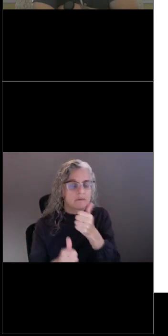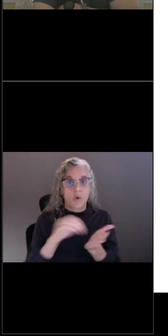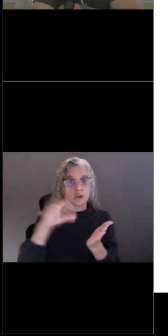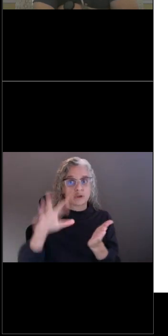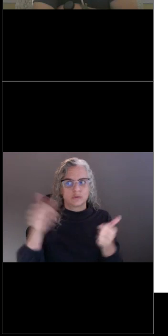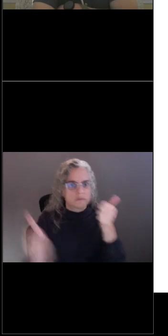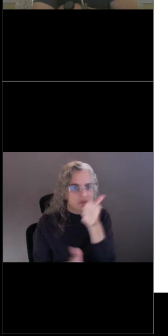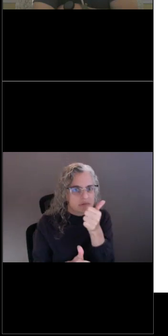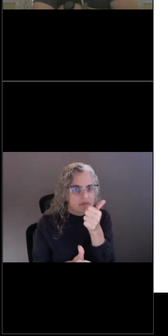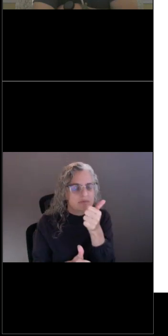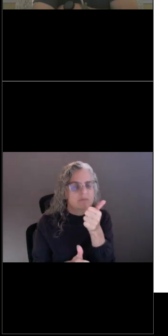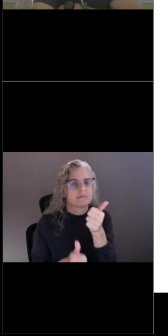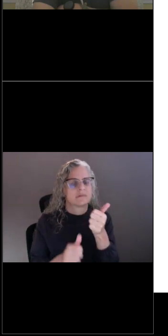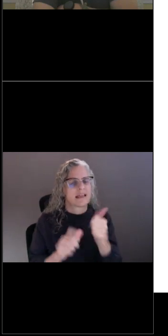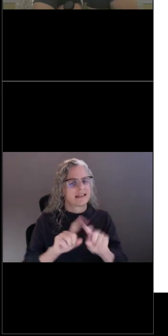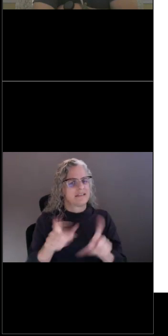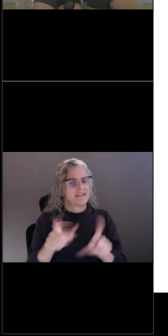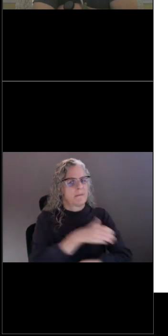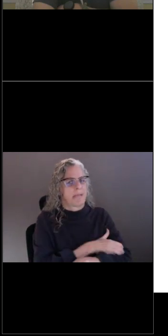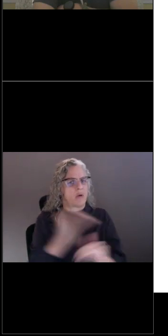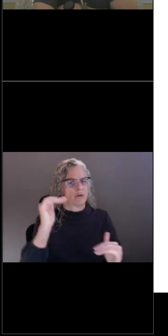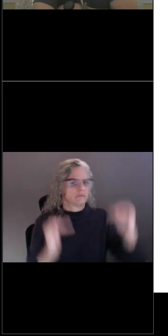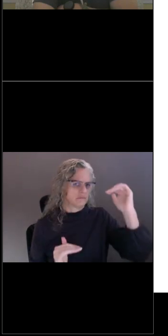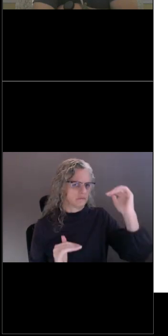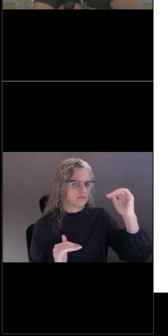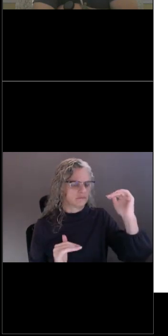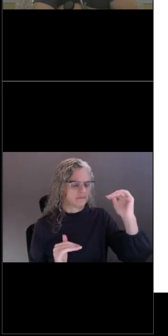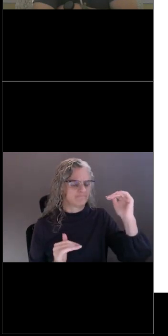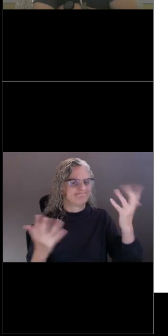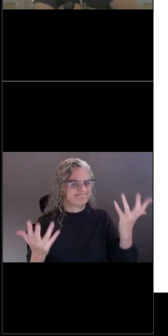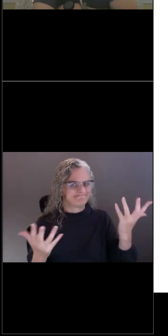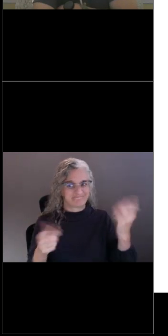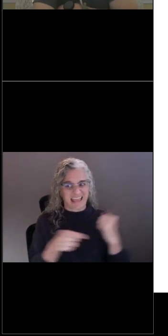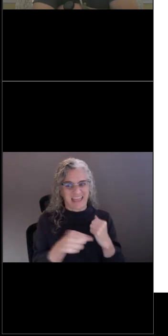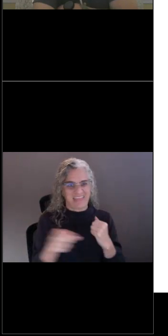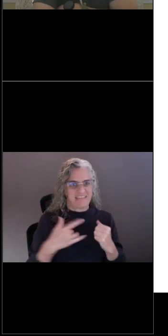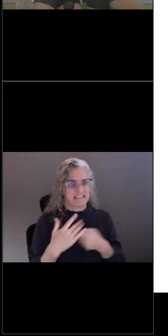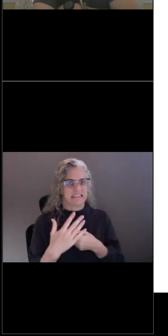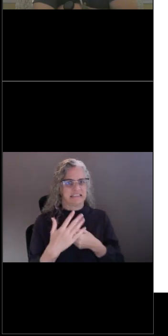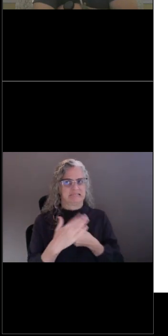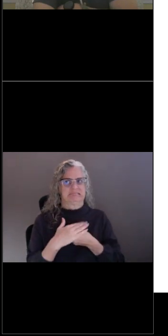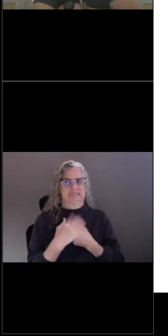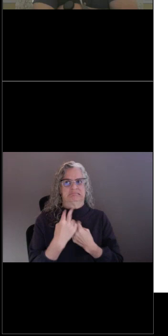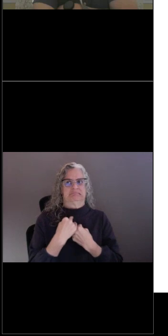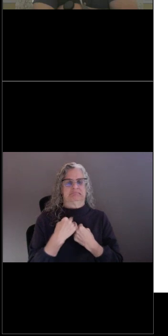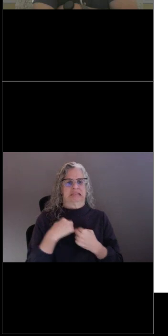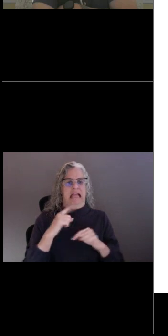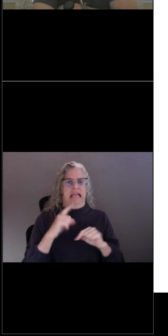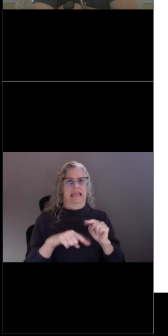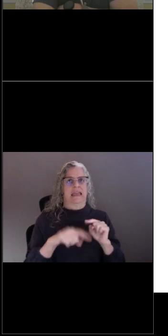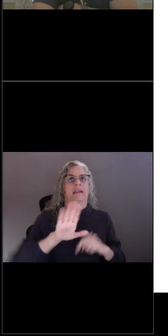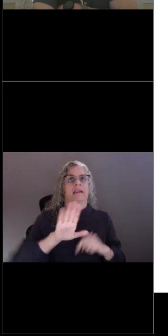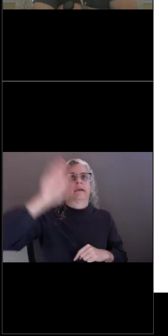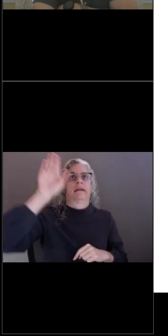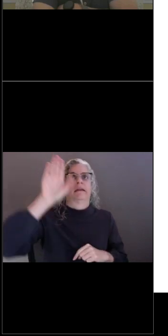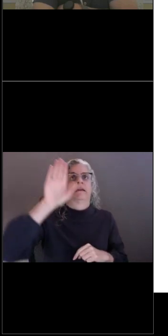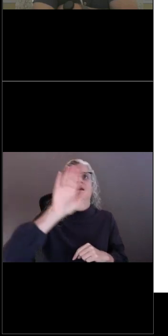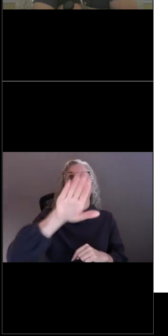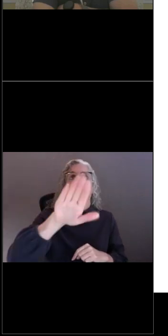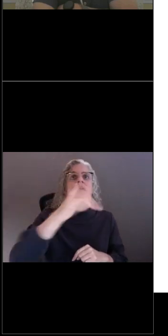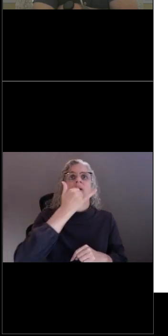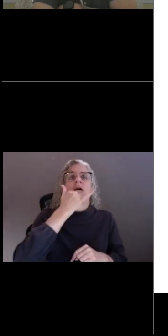folks who may not be in a position to correct people who are misgendering themselves, right? Because they feel like that could